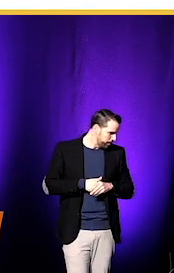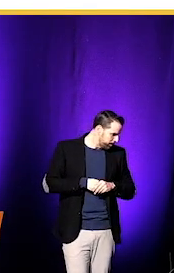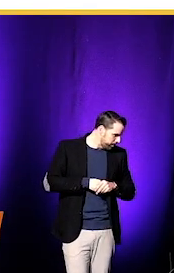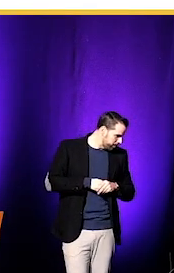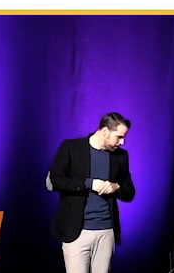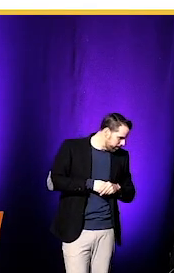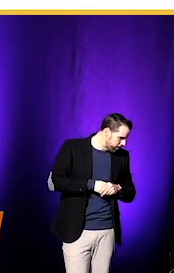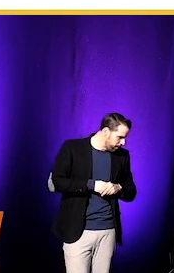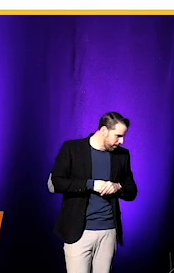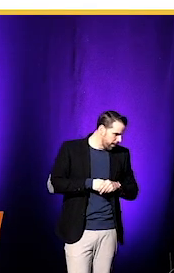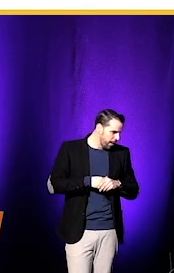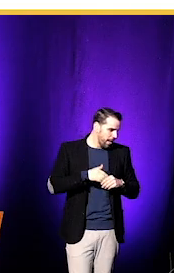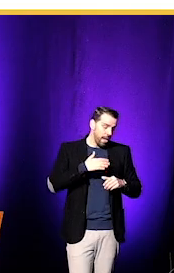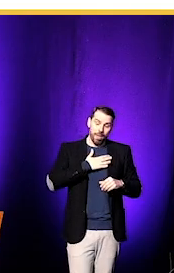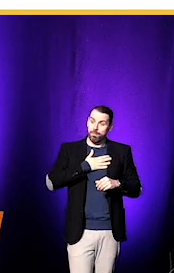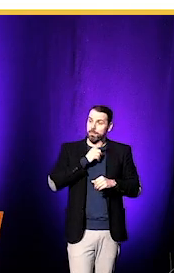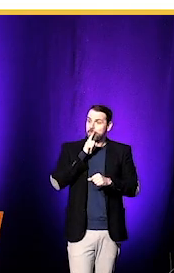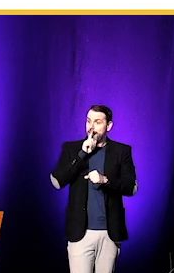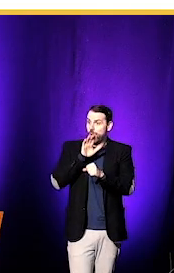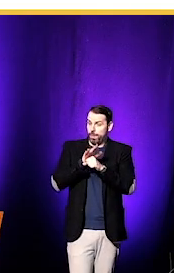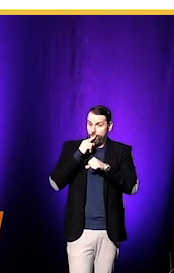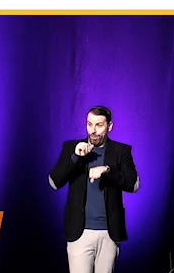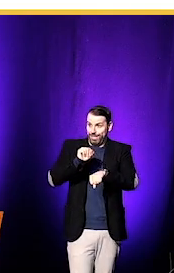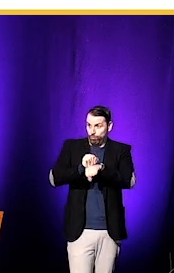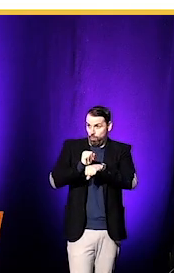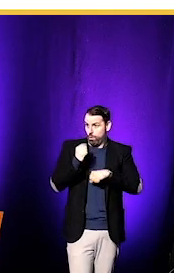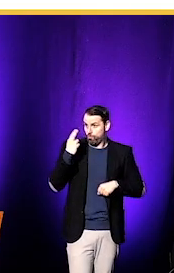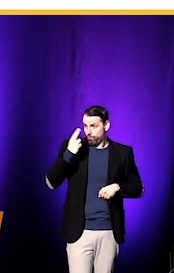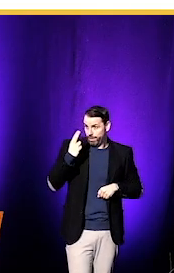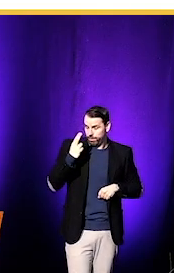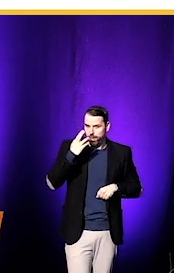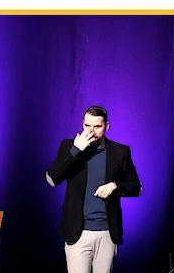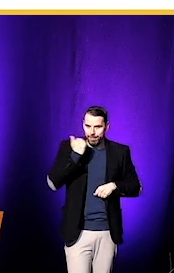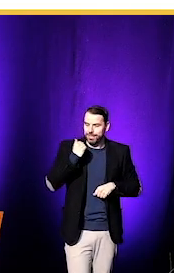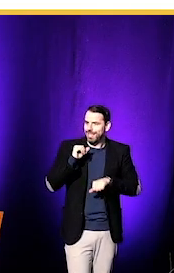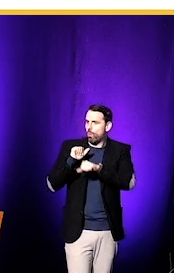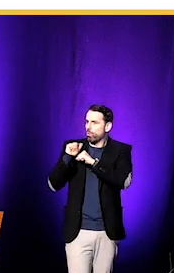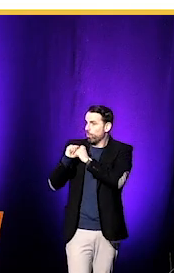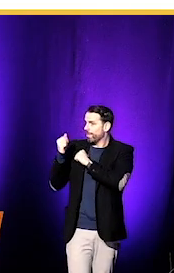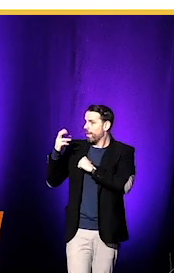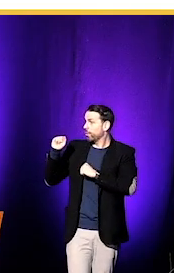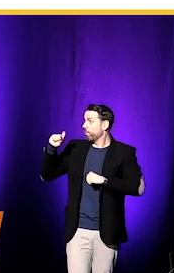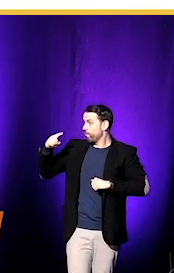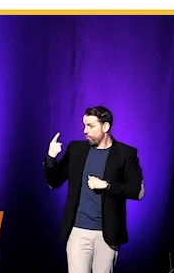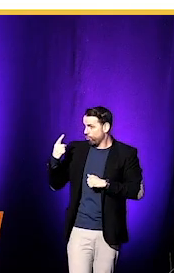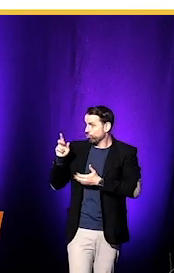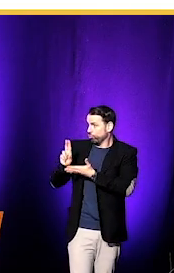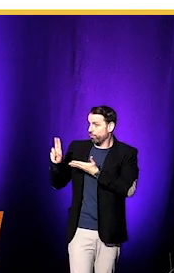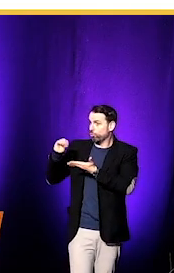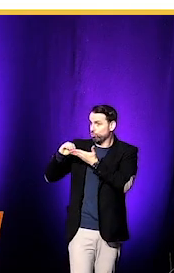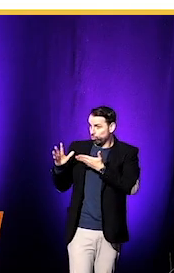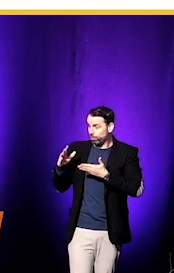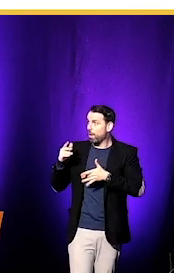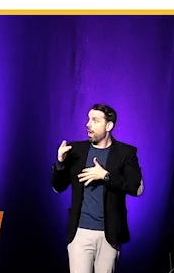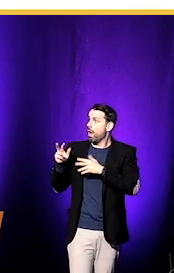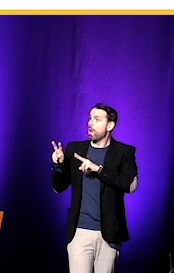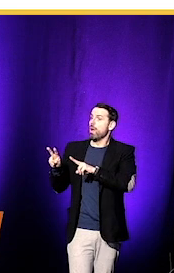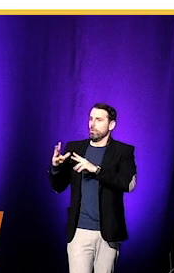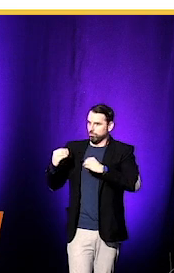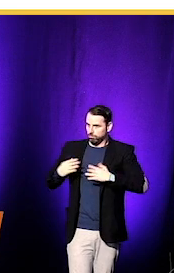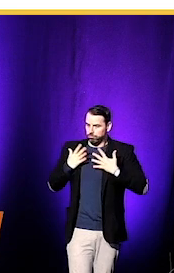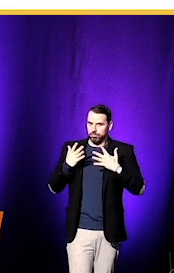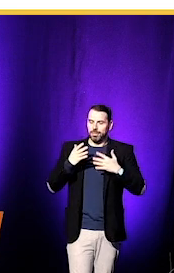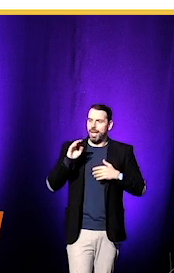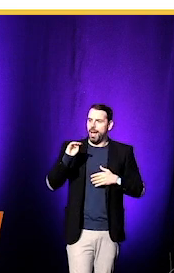My commitment to these efforts was initially motivated by my work with high school students and university students, minoritized youth